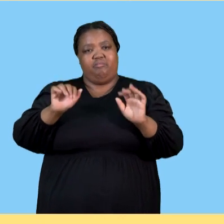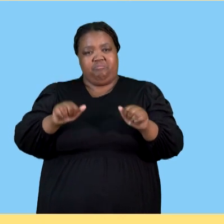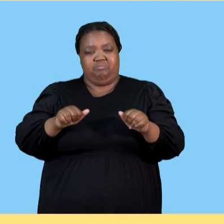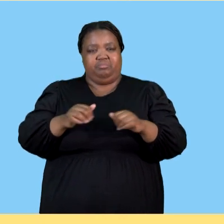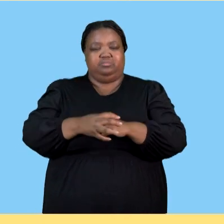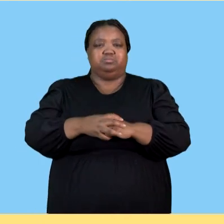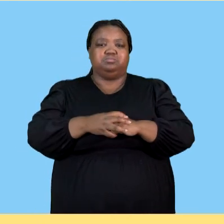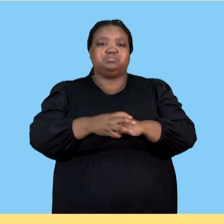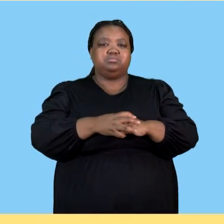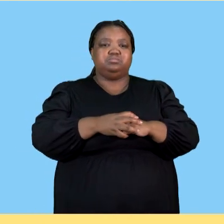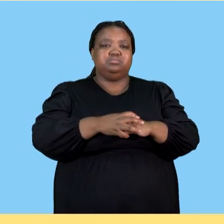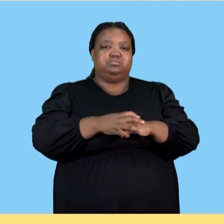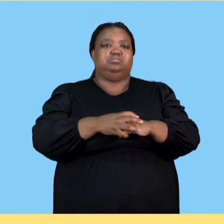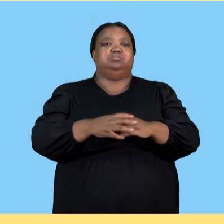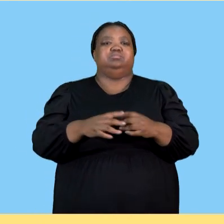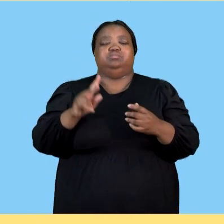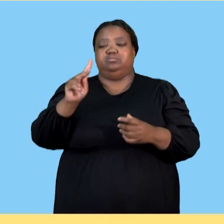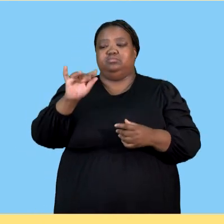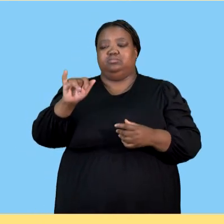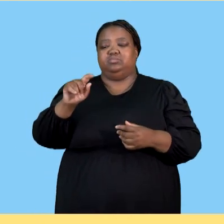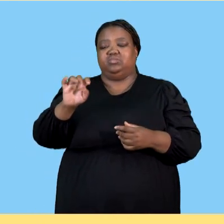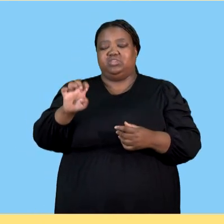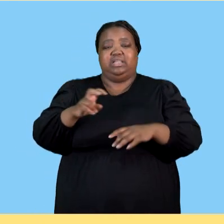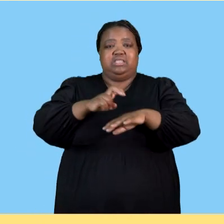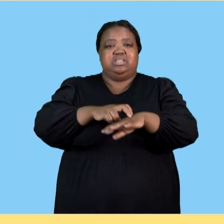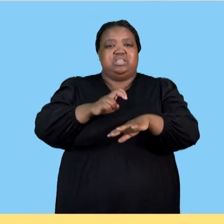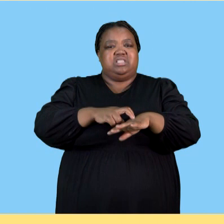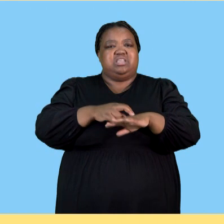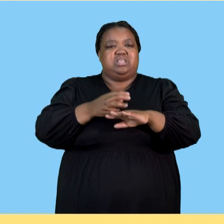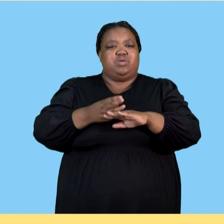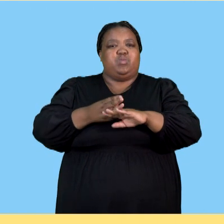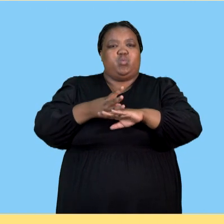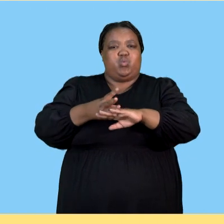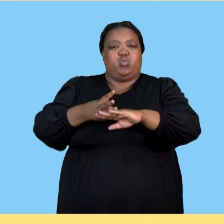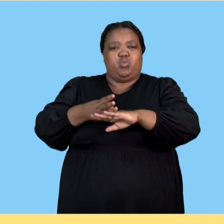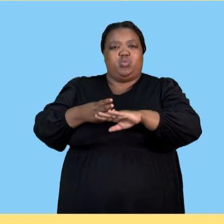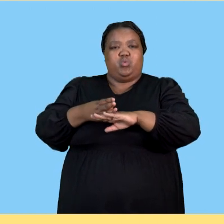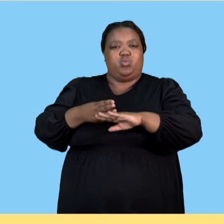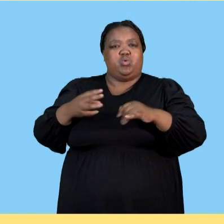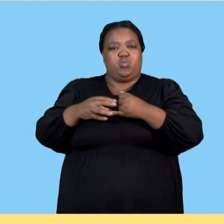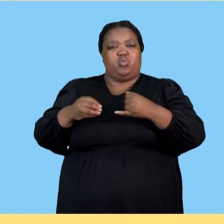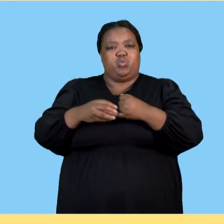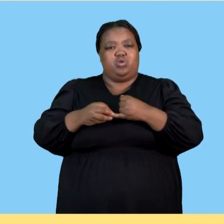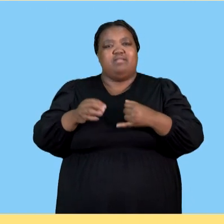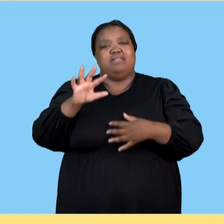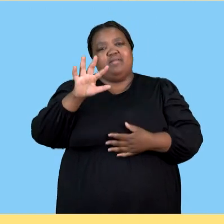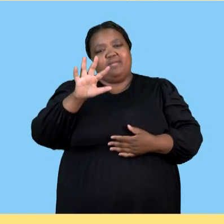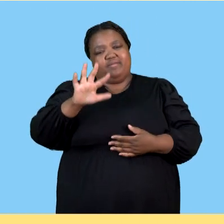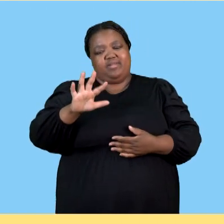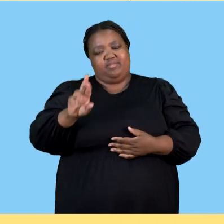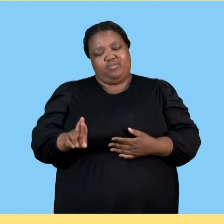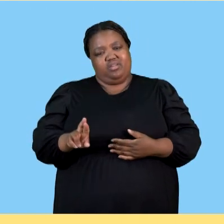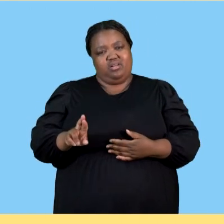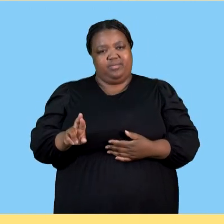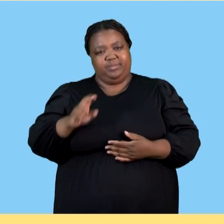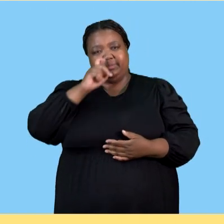And then we know that in the kite we will need wood, which is 5 rand. So we come and say plus the 5